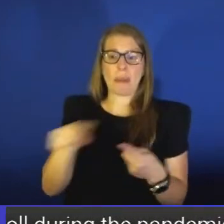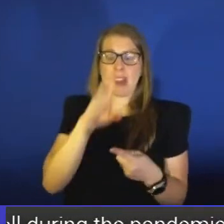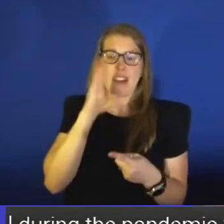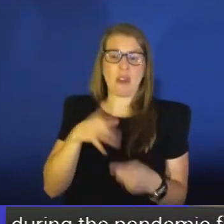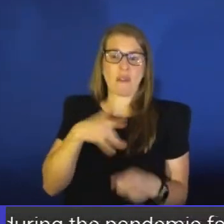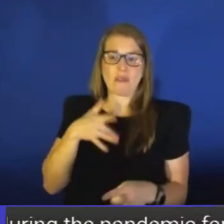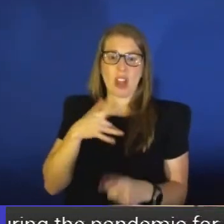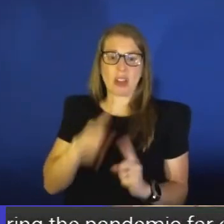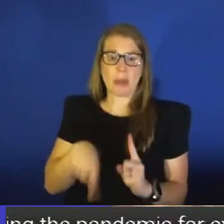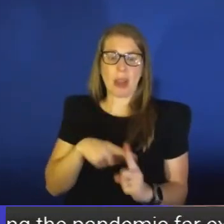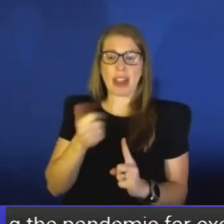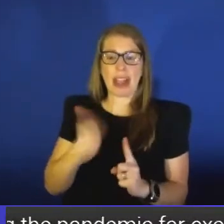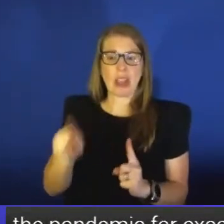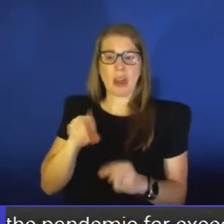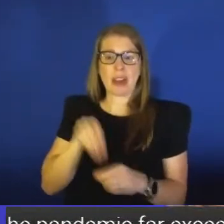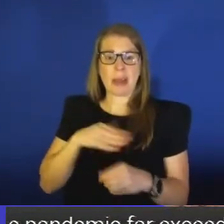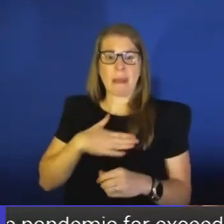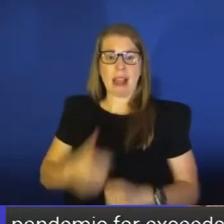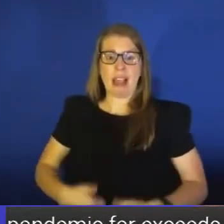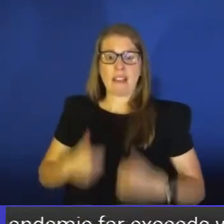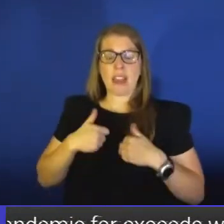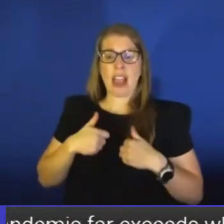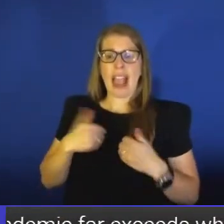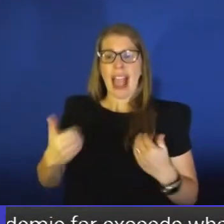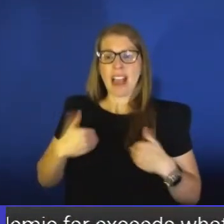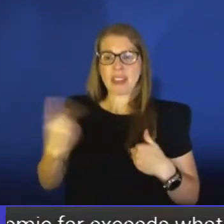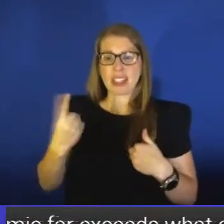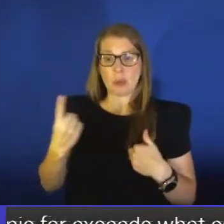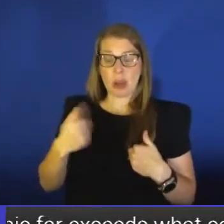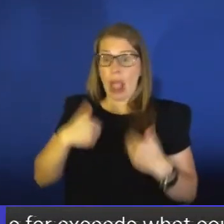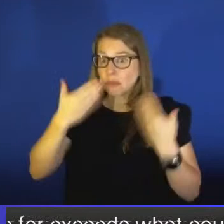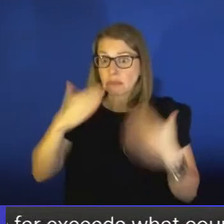in my life, having somebody that I did not know